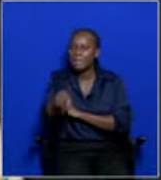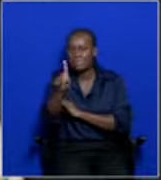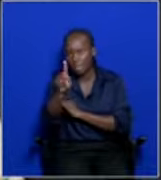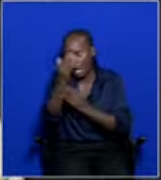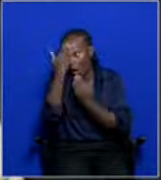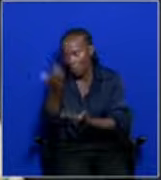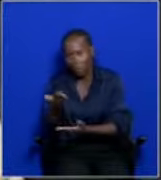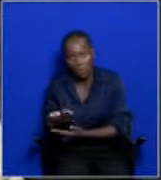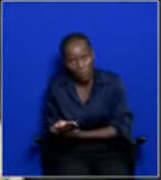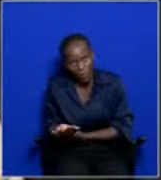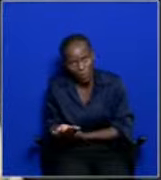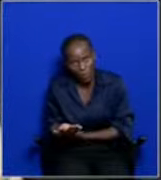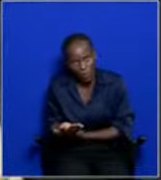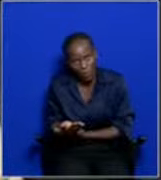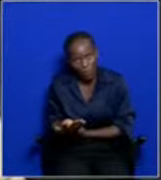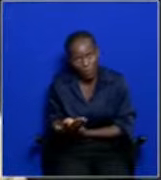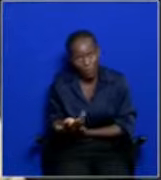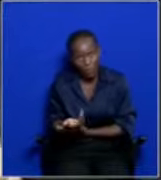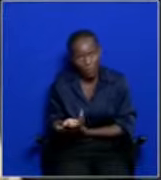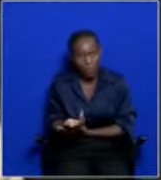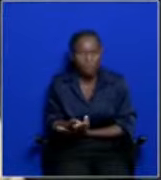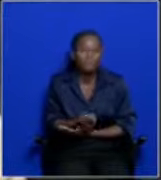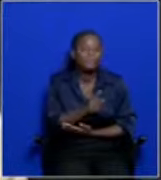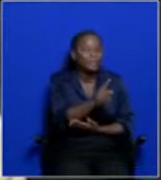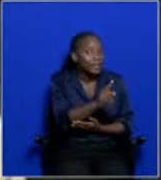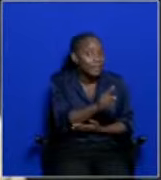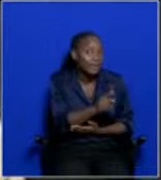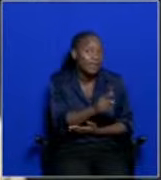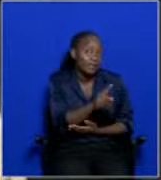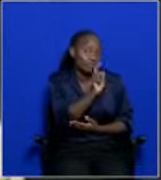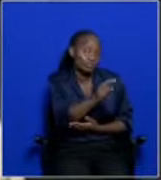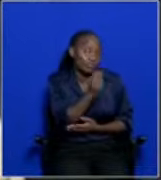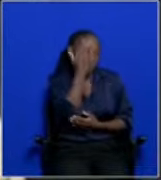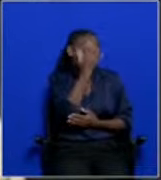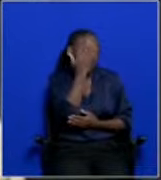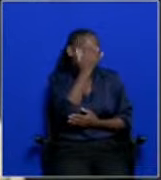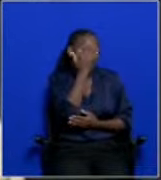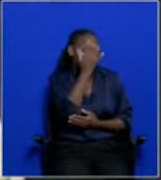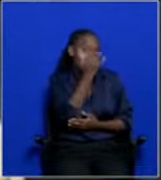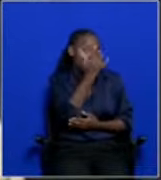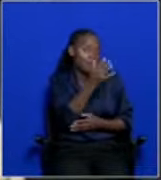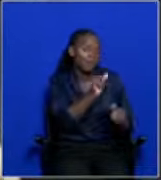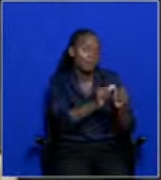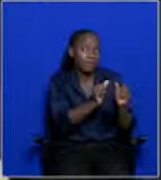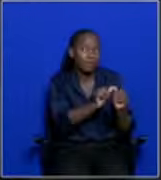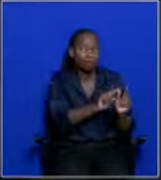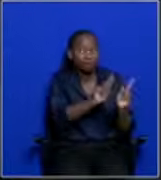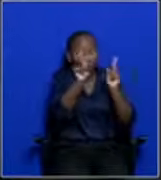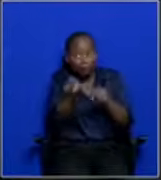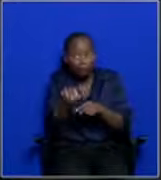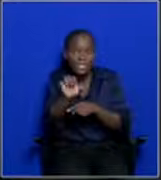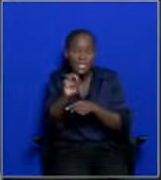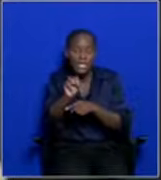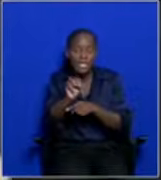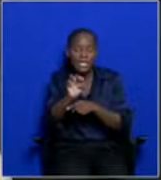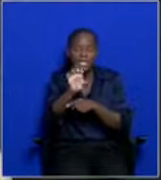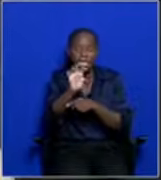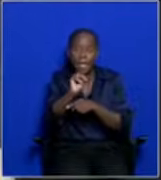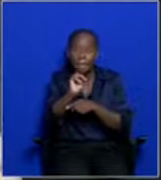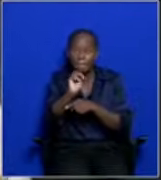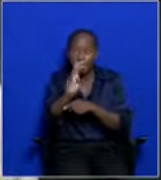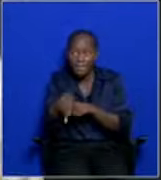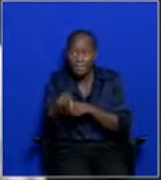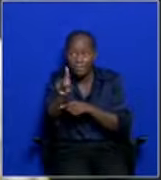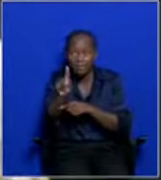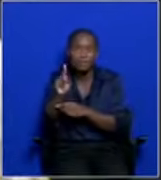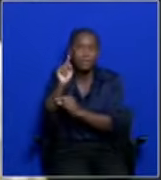consider giving them a lecture as well, in the way that you've done with the policy, with the mandate of the. You've done